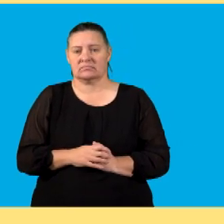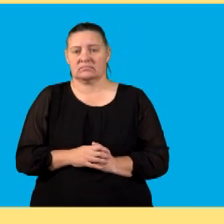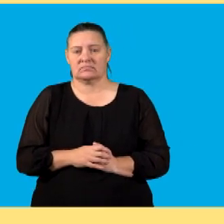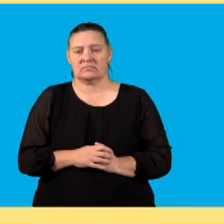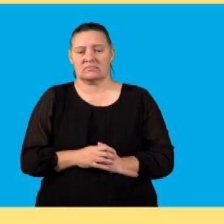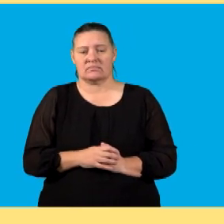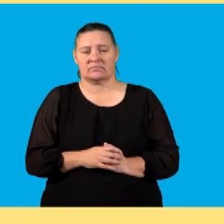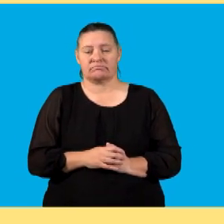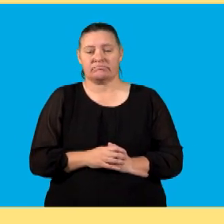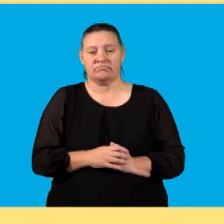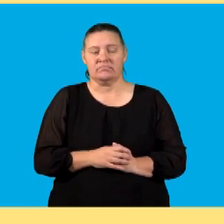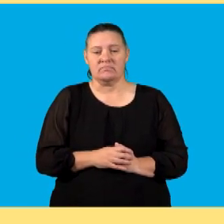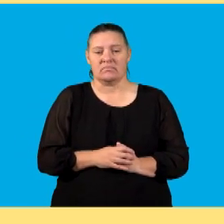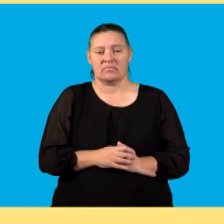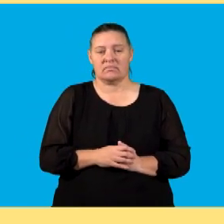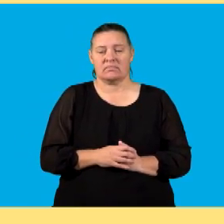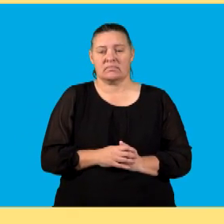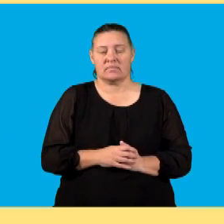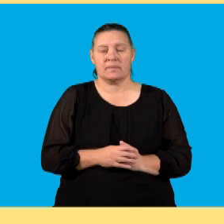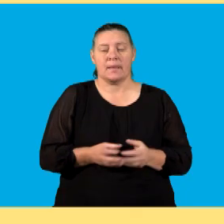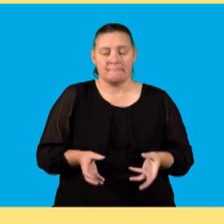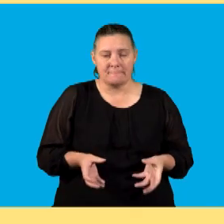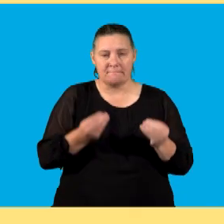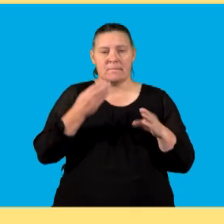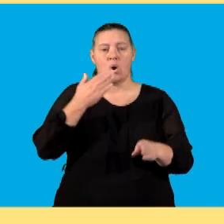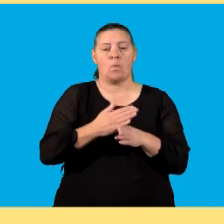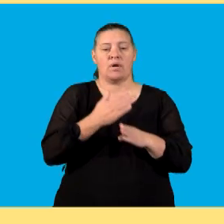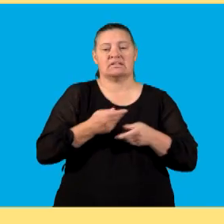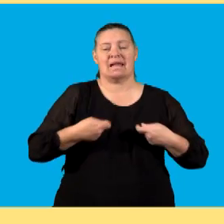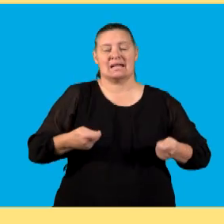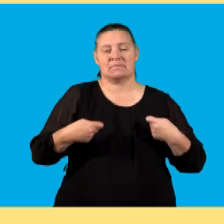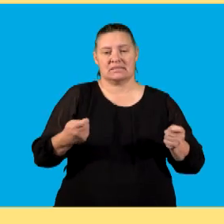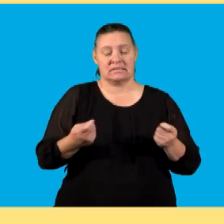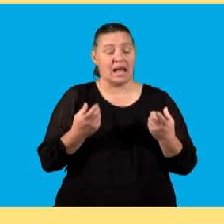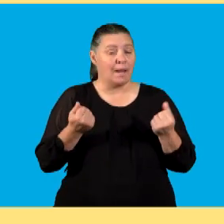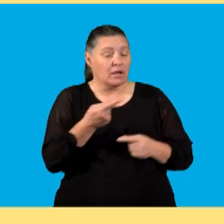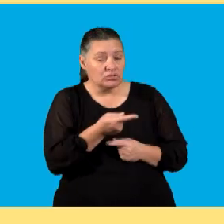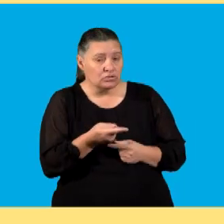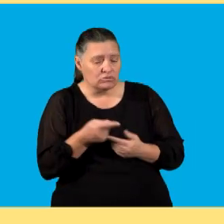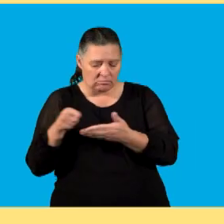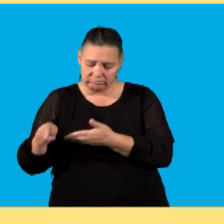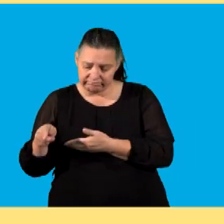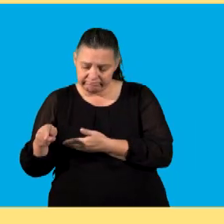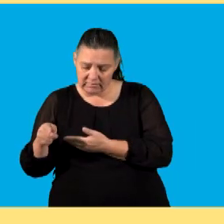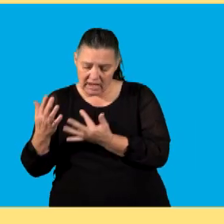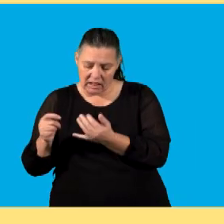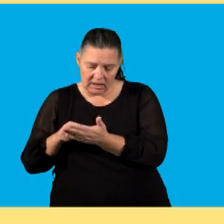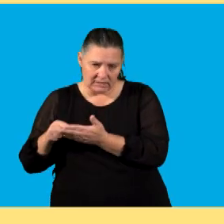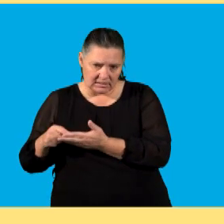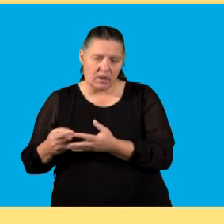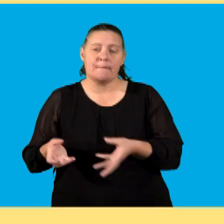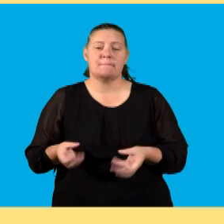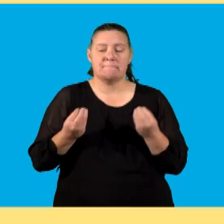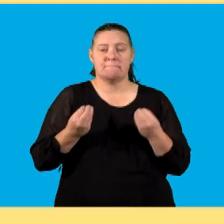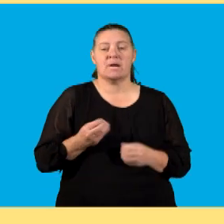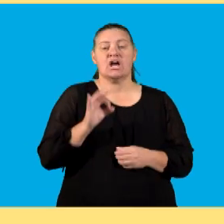44,500. Then you will get your operating expenses. How much do you get on your calculator? Thank you.